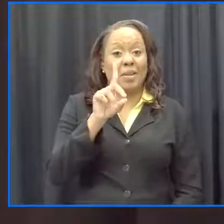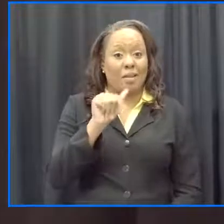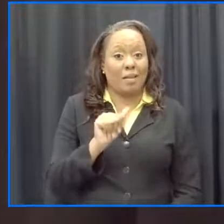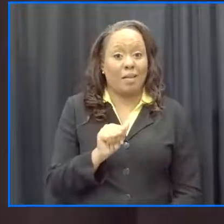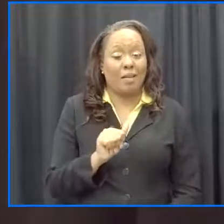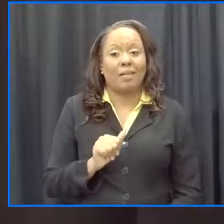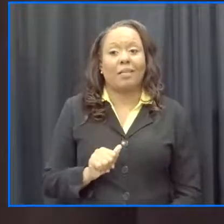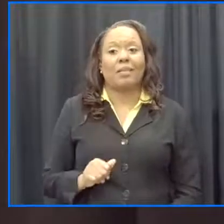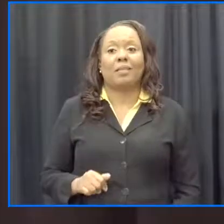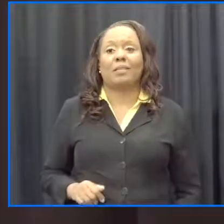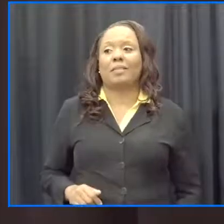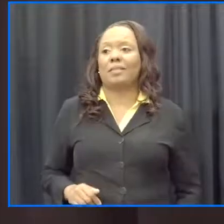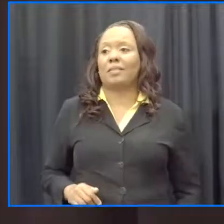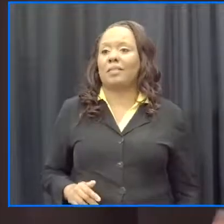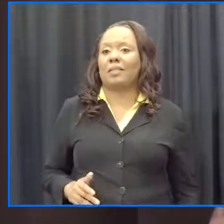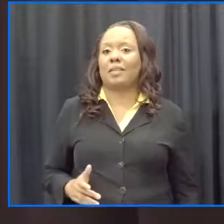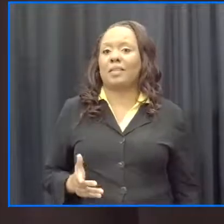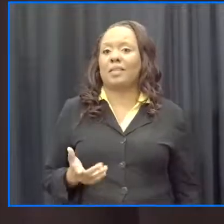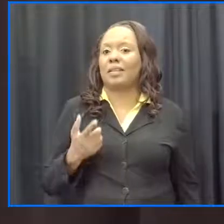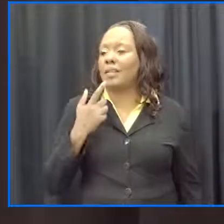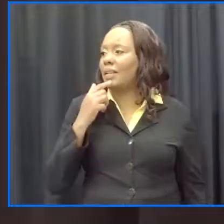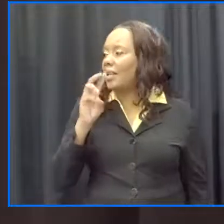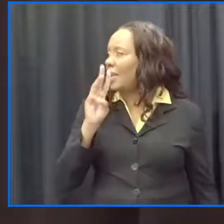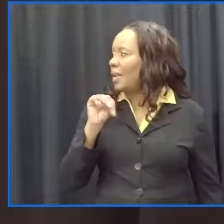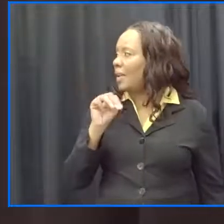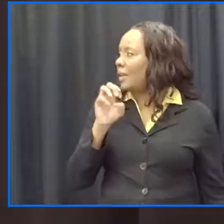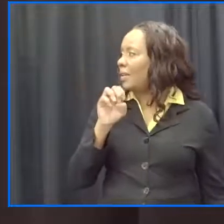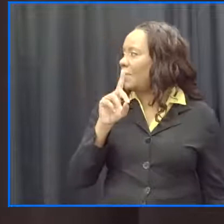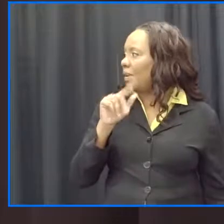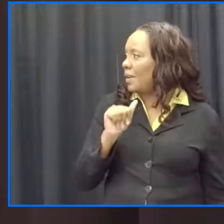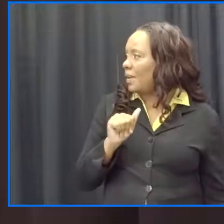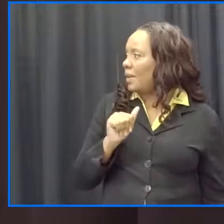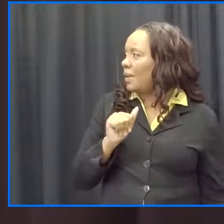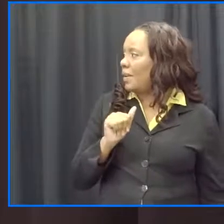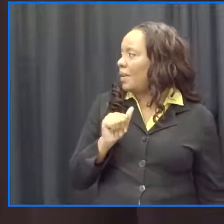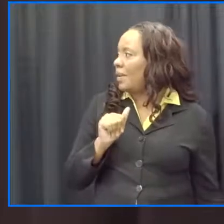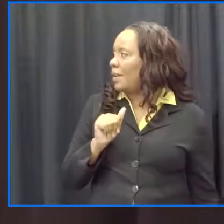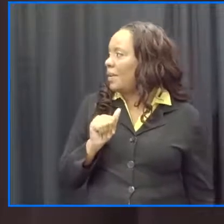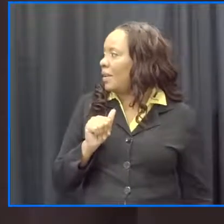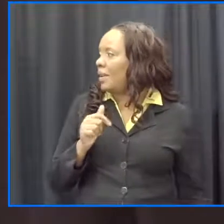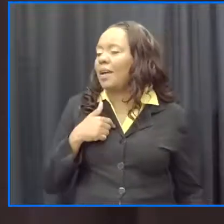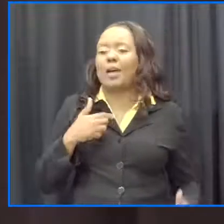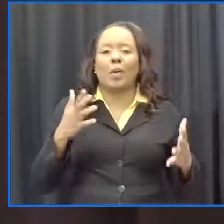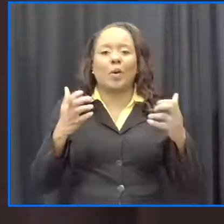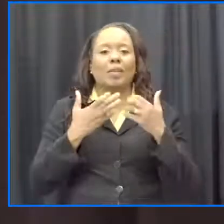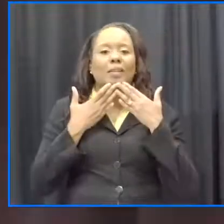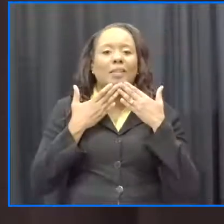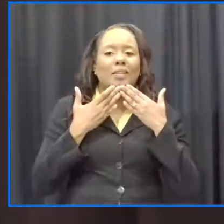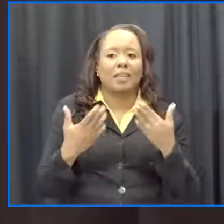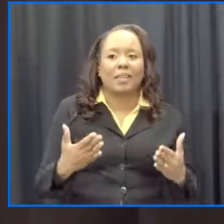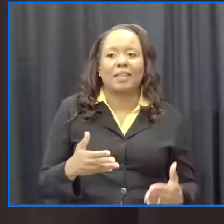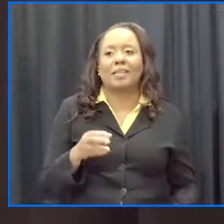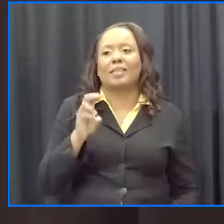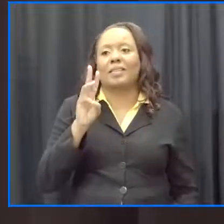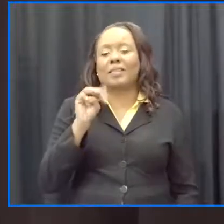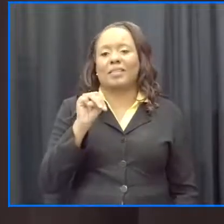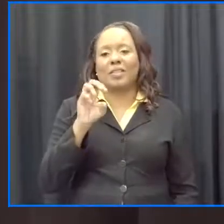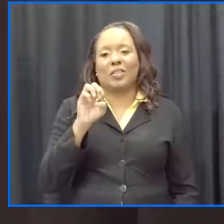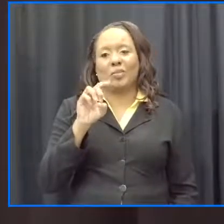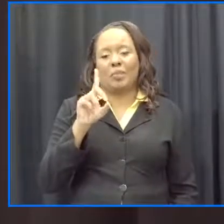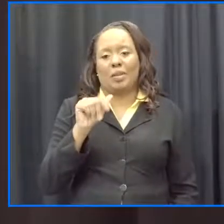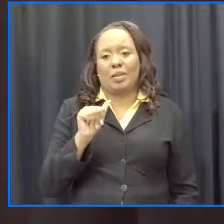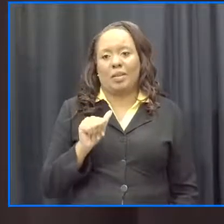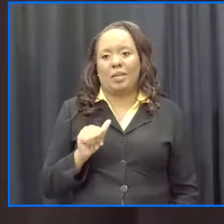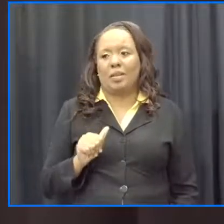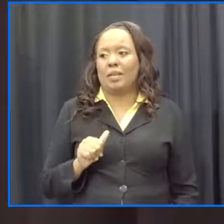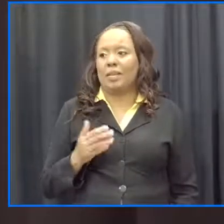members of the media. And I say members of the media, not because you're not ladies and gentlemen, but because I want to especially thank you. I